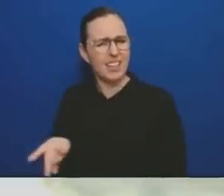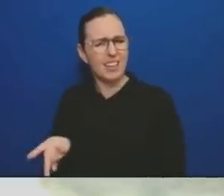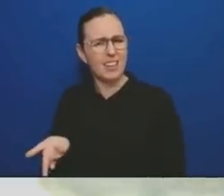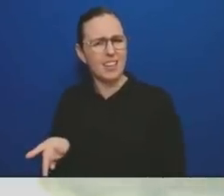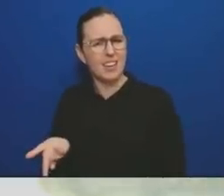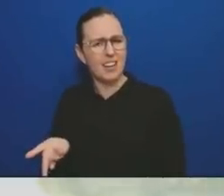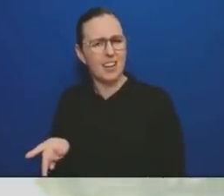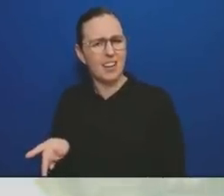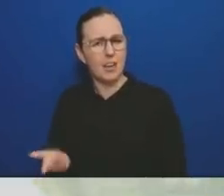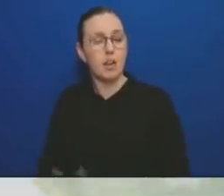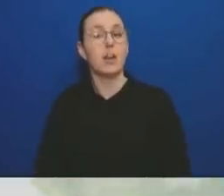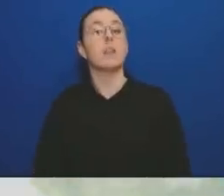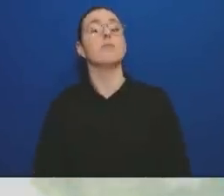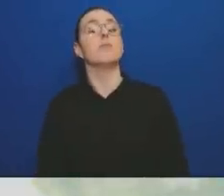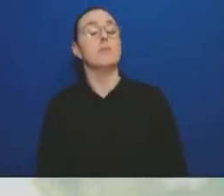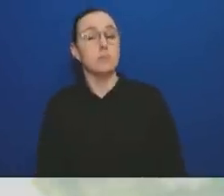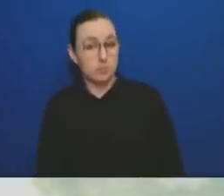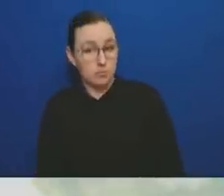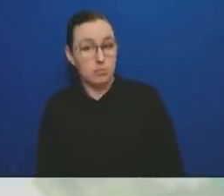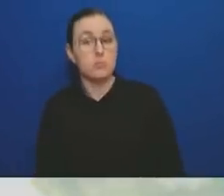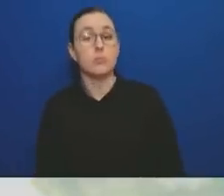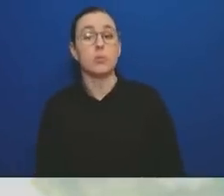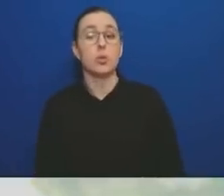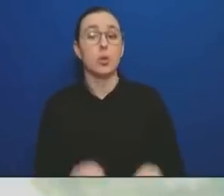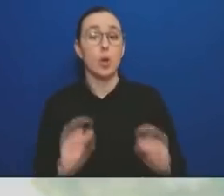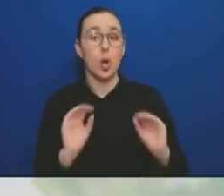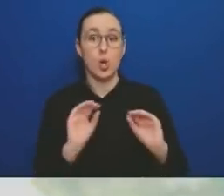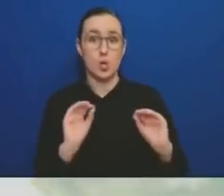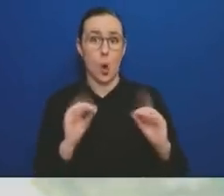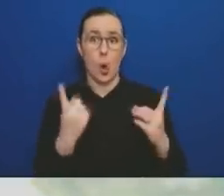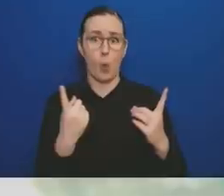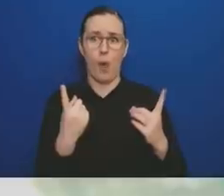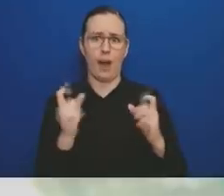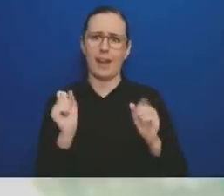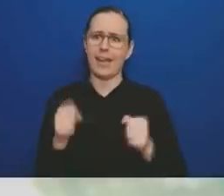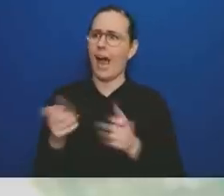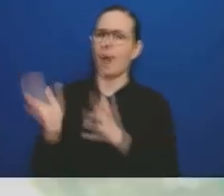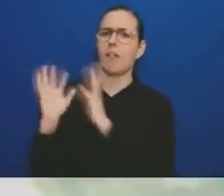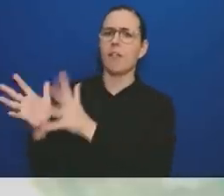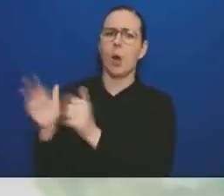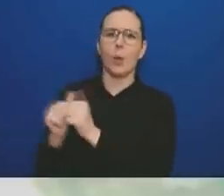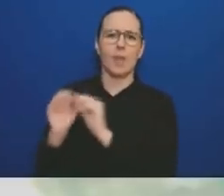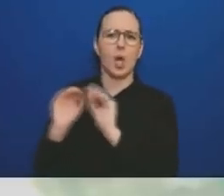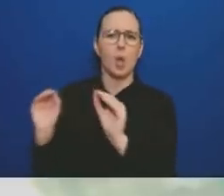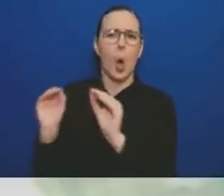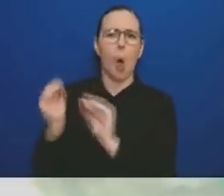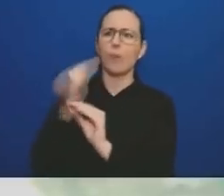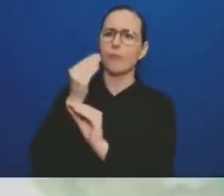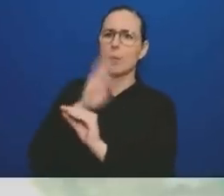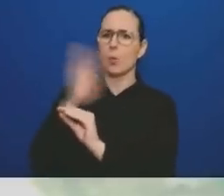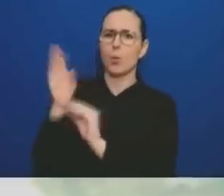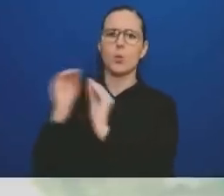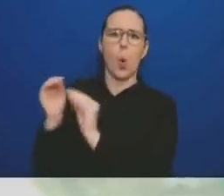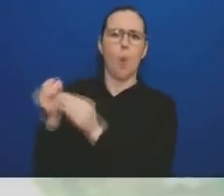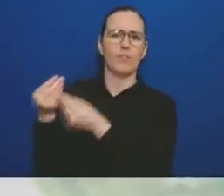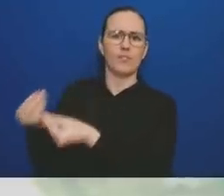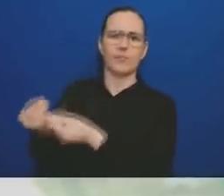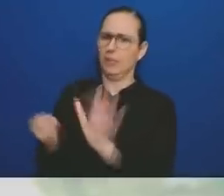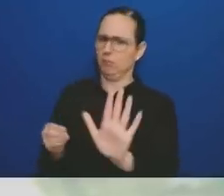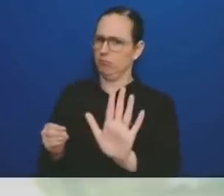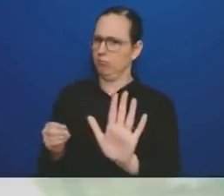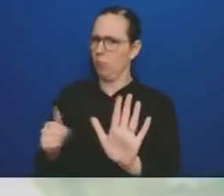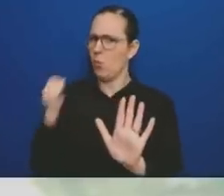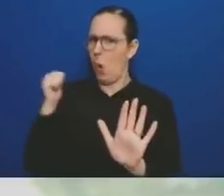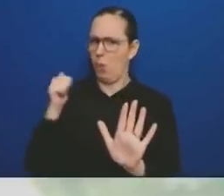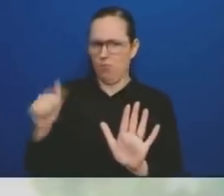Well, to the latter question, no one's ever denied, obviously, care or left without being fed. And so that simply